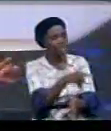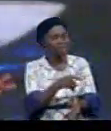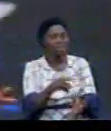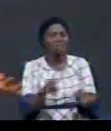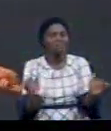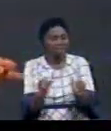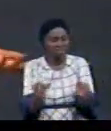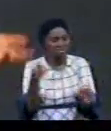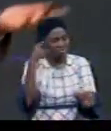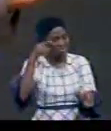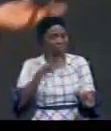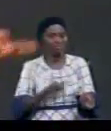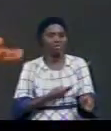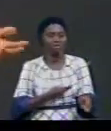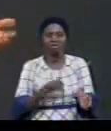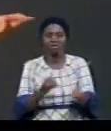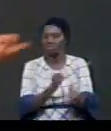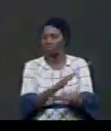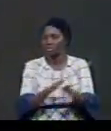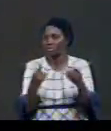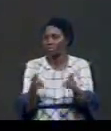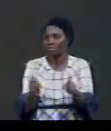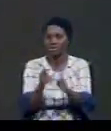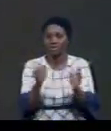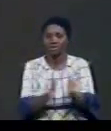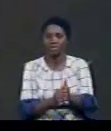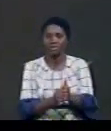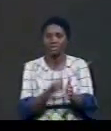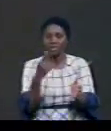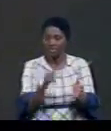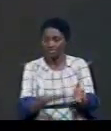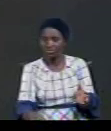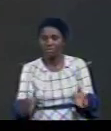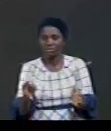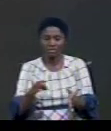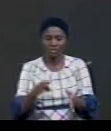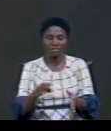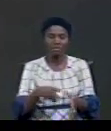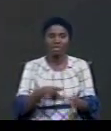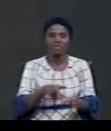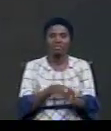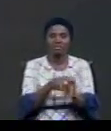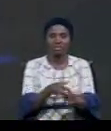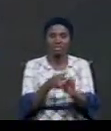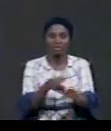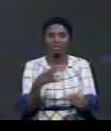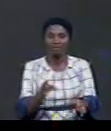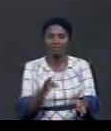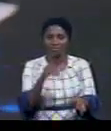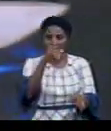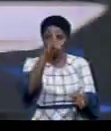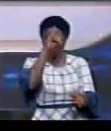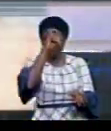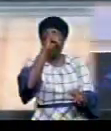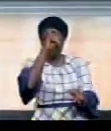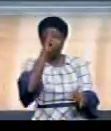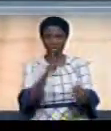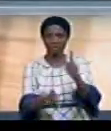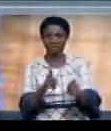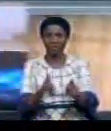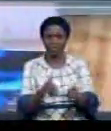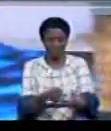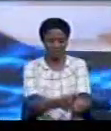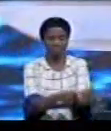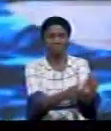But the children or the chariots of Egypt, they followed after. And God allowed them to